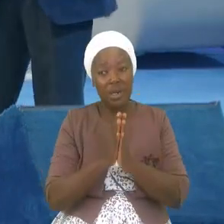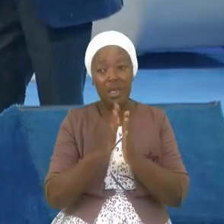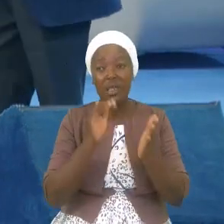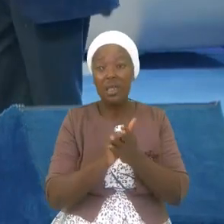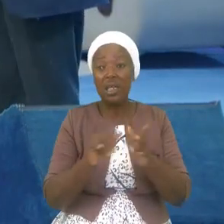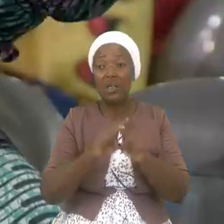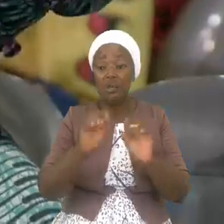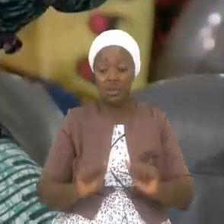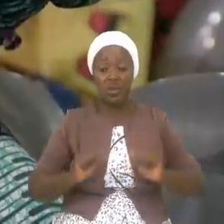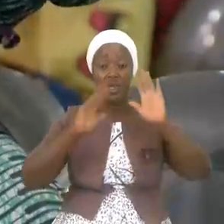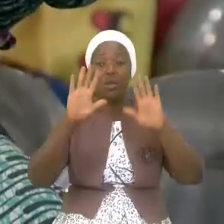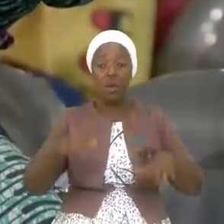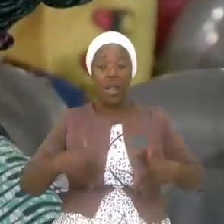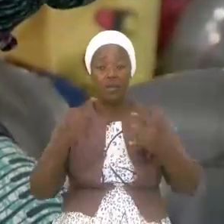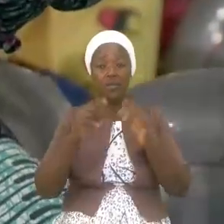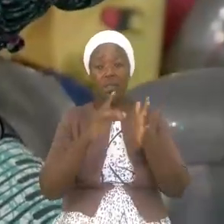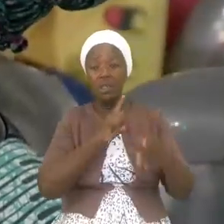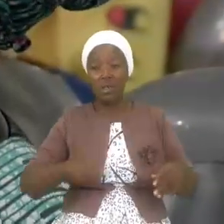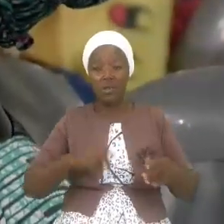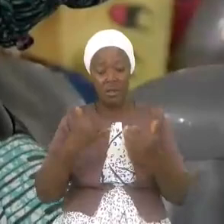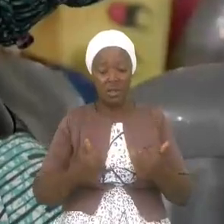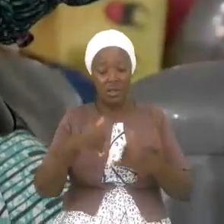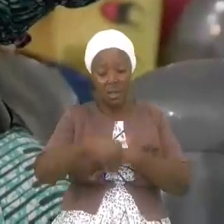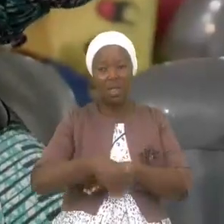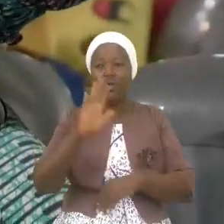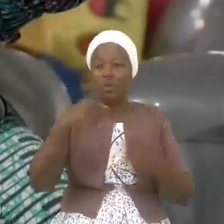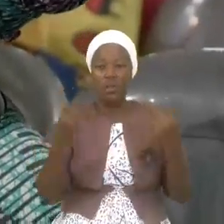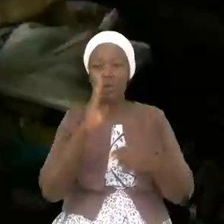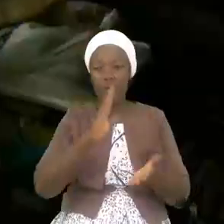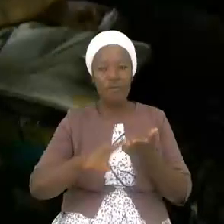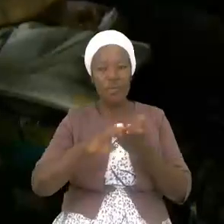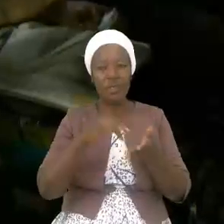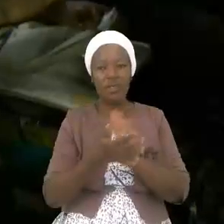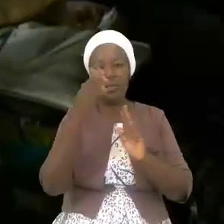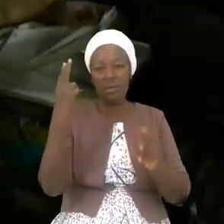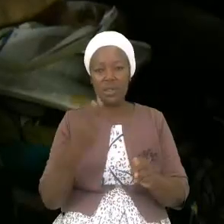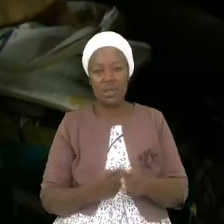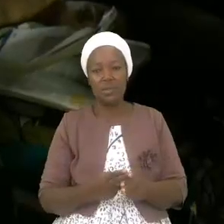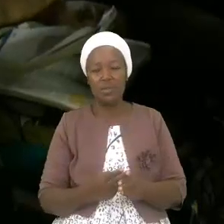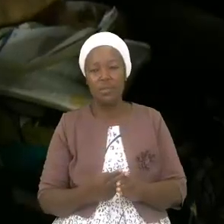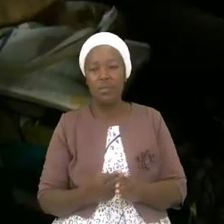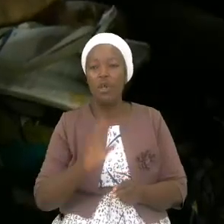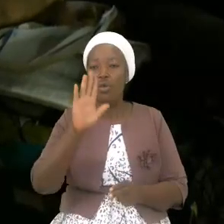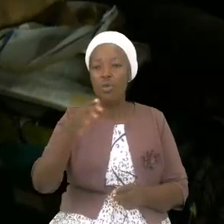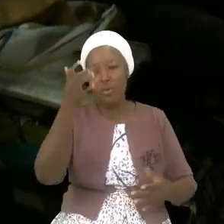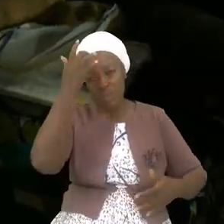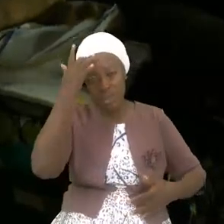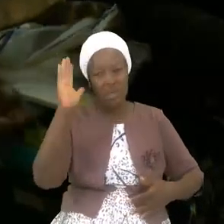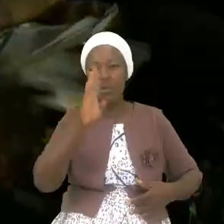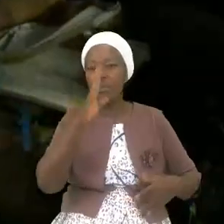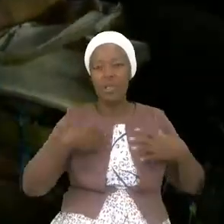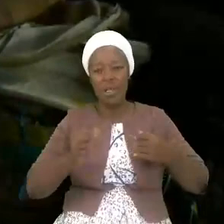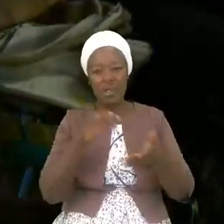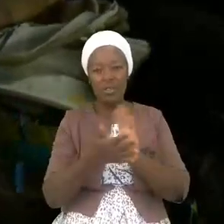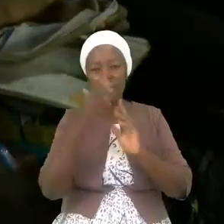will be forgiven. Your sickness will be healed. He will make you worthy.